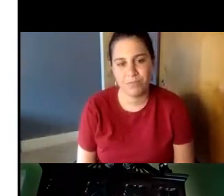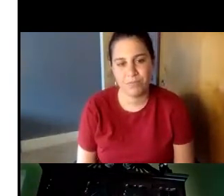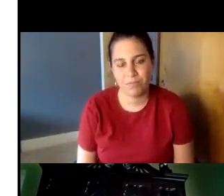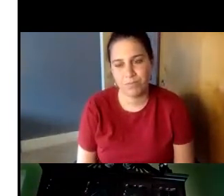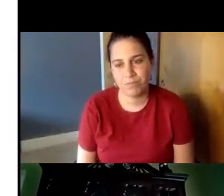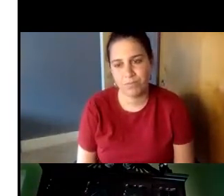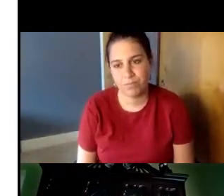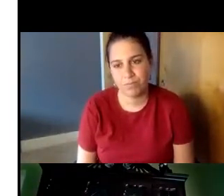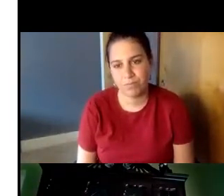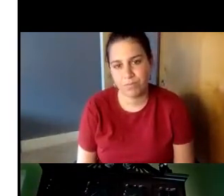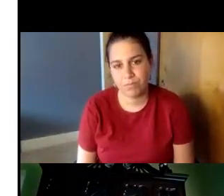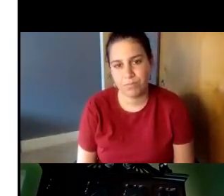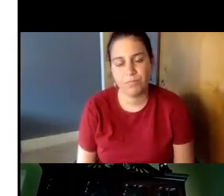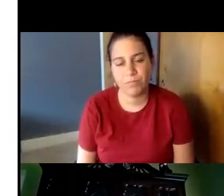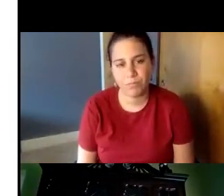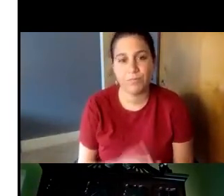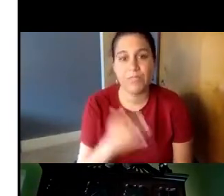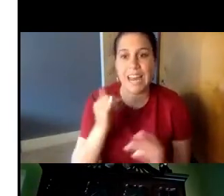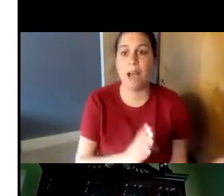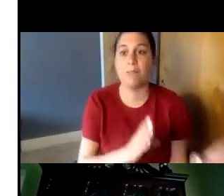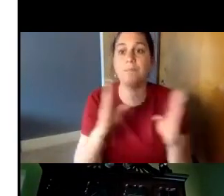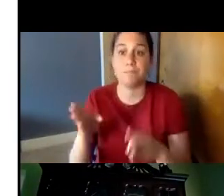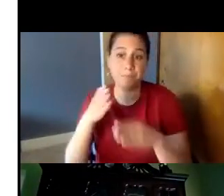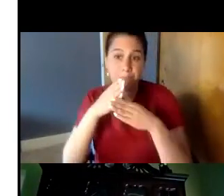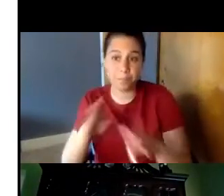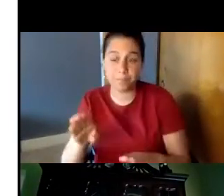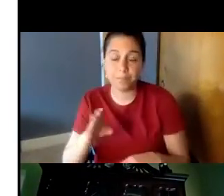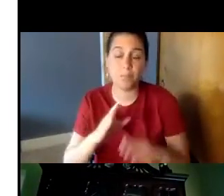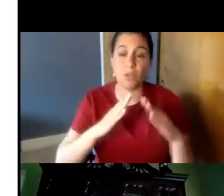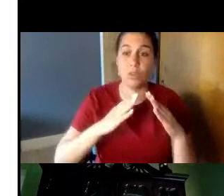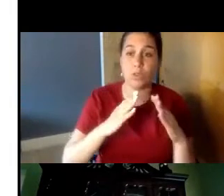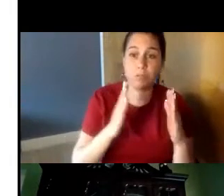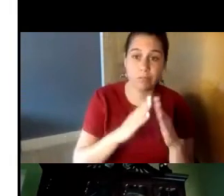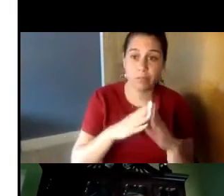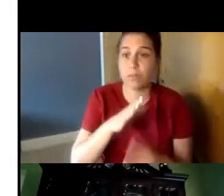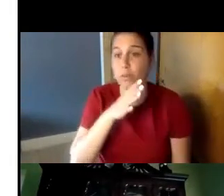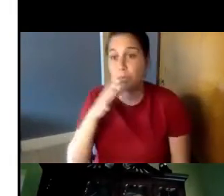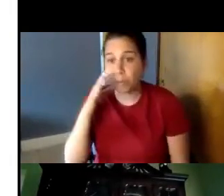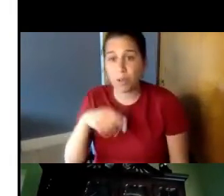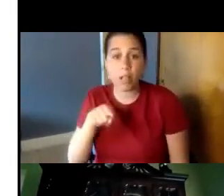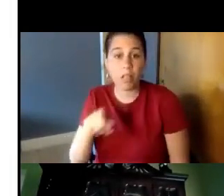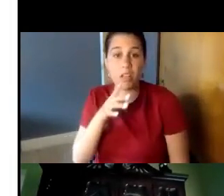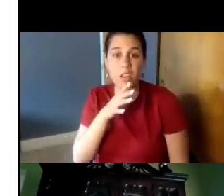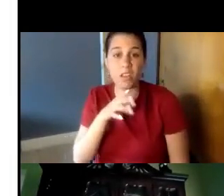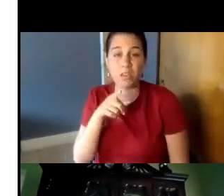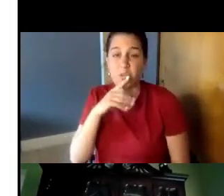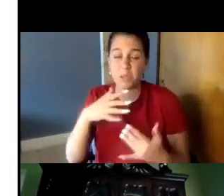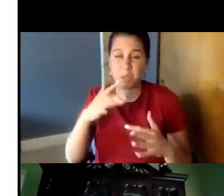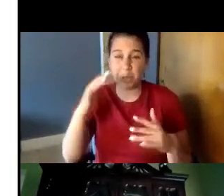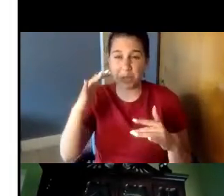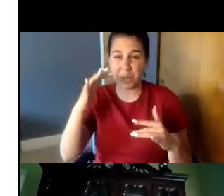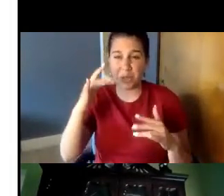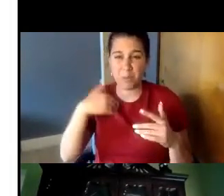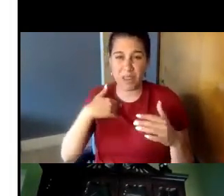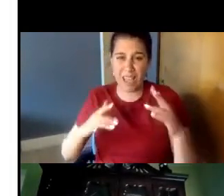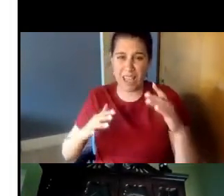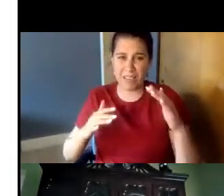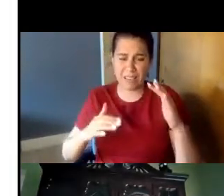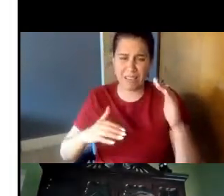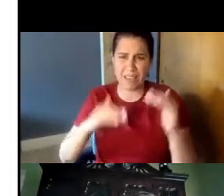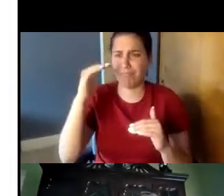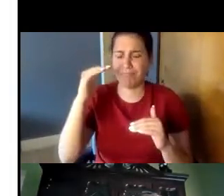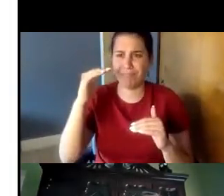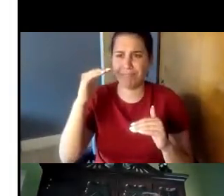Breaking this down again by region, you can see that rural parts of the catchment area bear a really disproportionate burden of these cancer risk